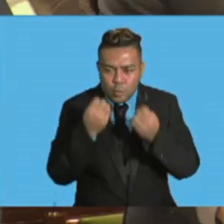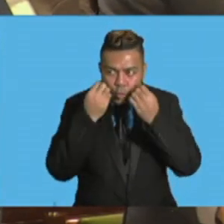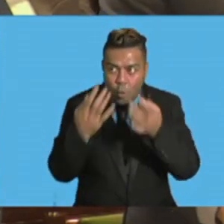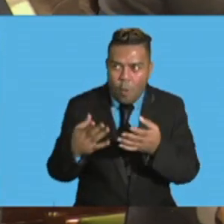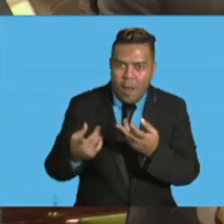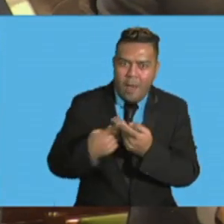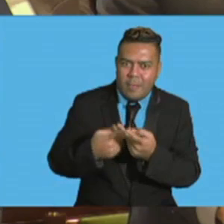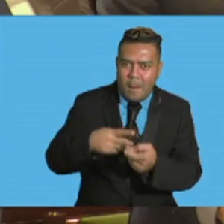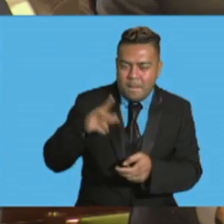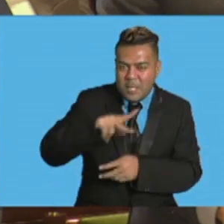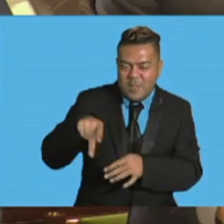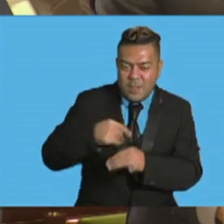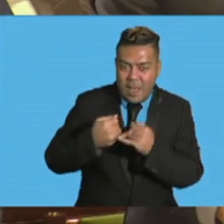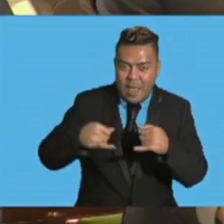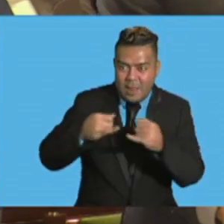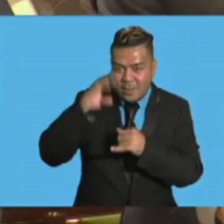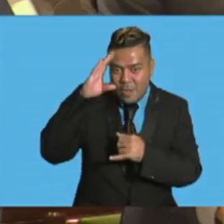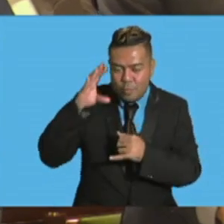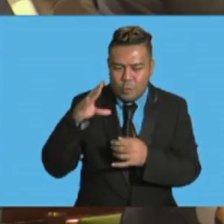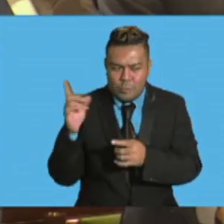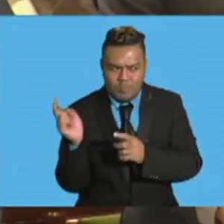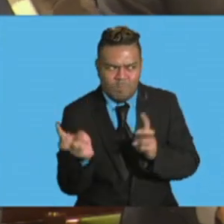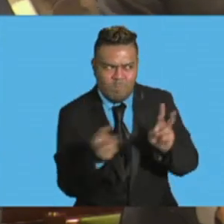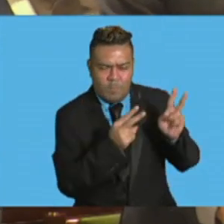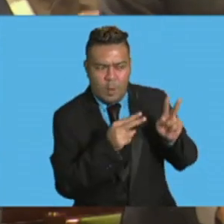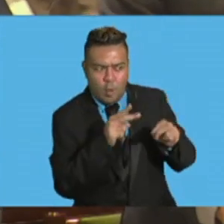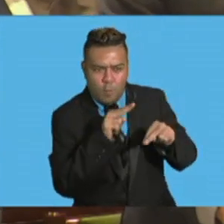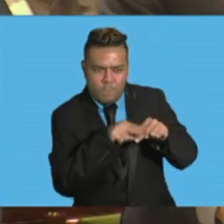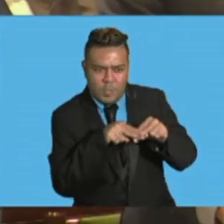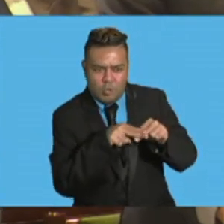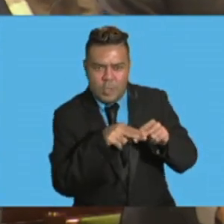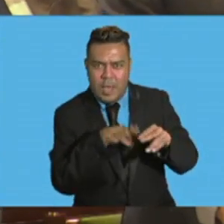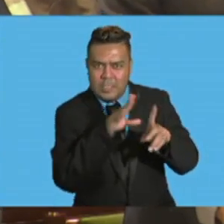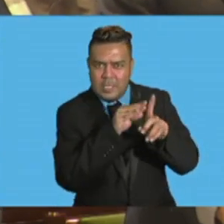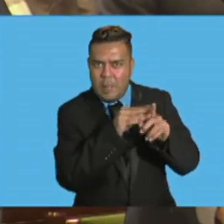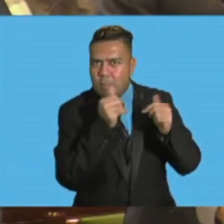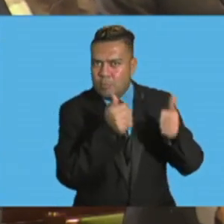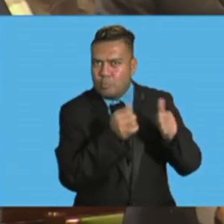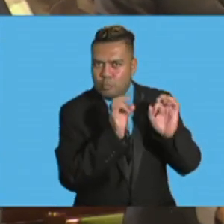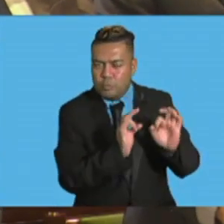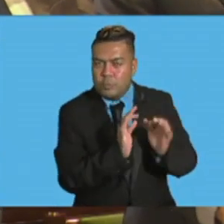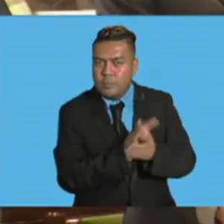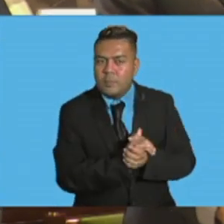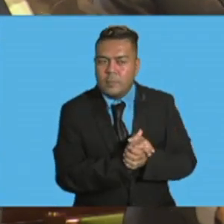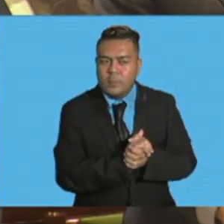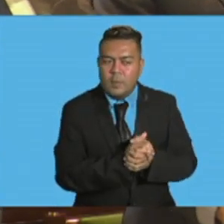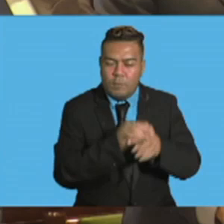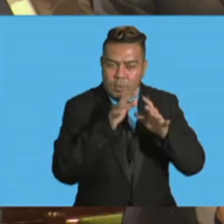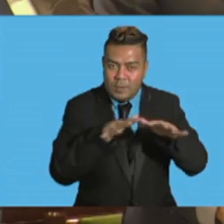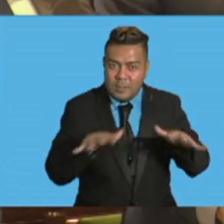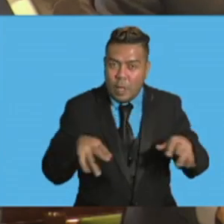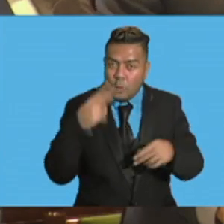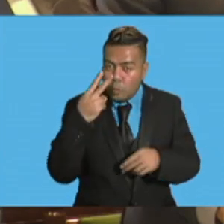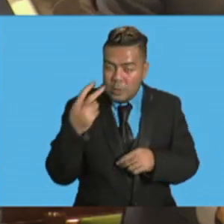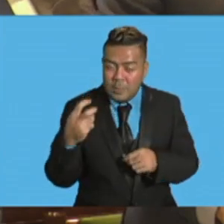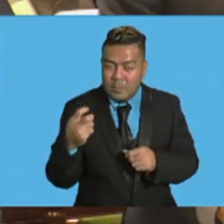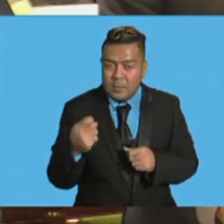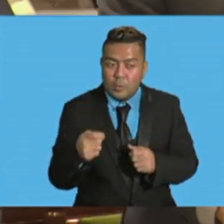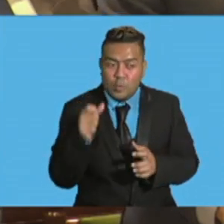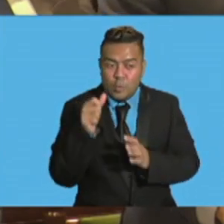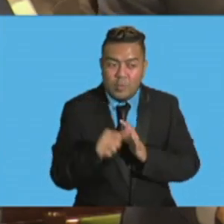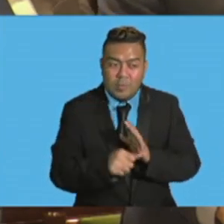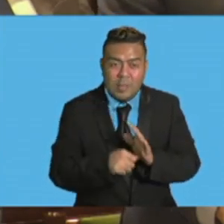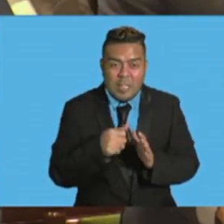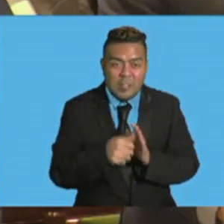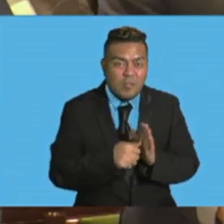countries. And we are looking at supporting the ICT sector, diversification of our tourism, as I highlighted, into aged care,